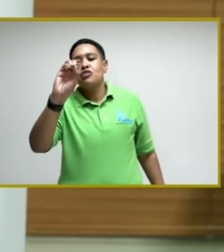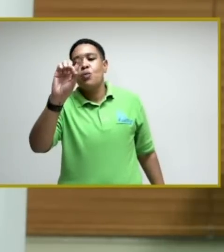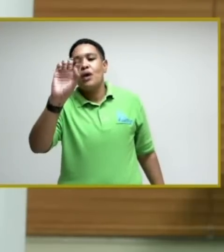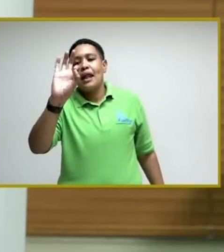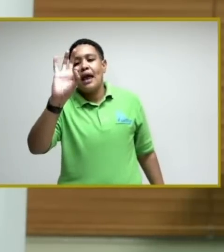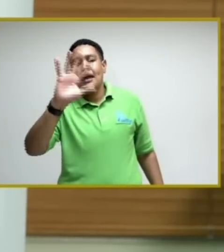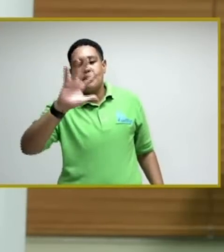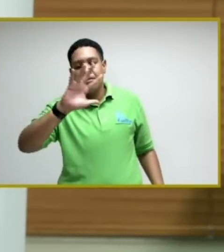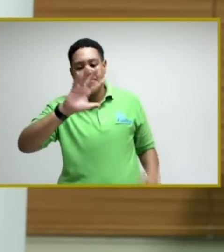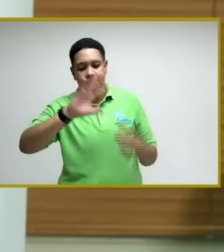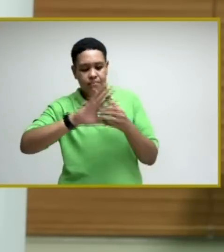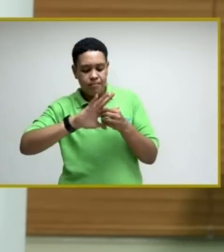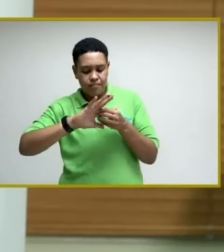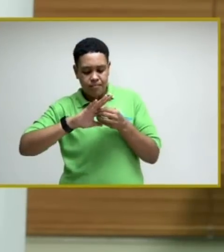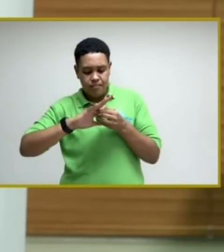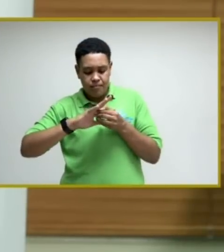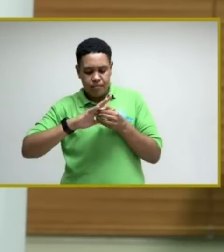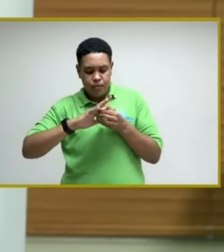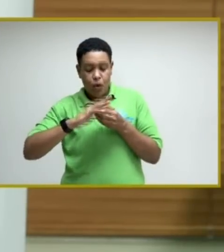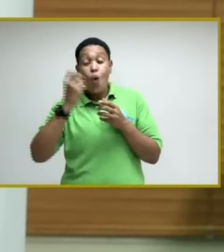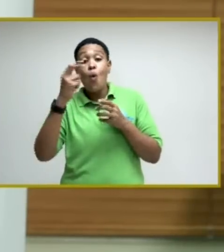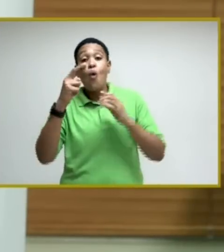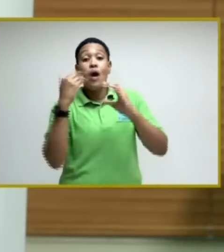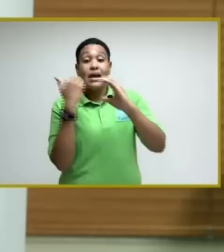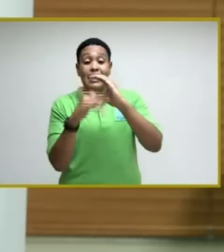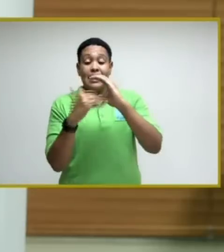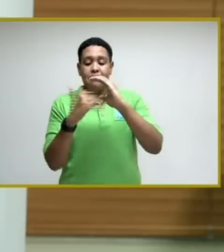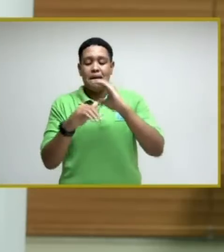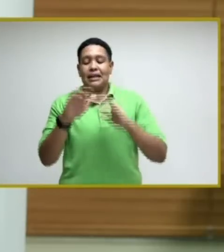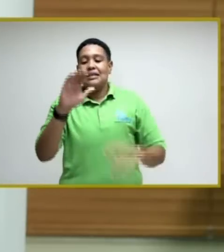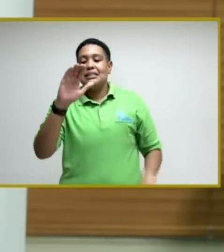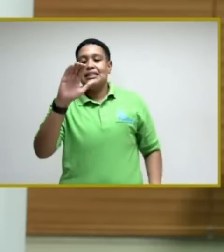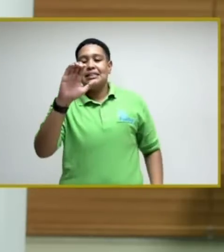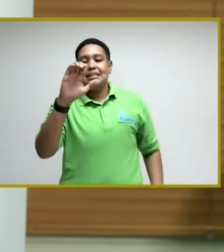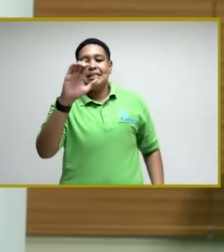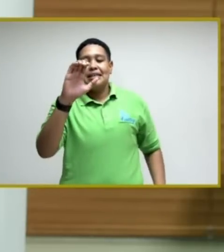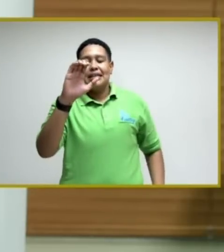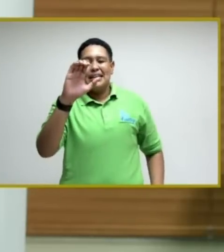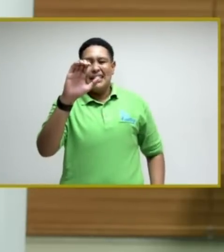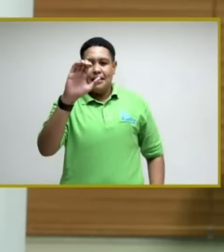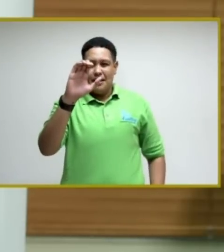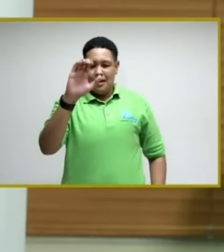876-820-6019 or email CEPHASC, that's